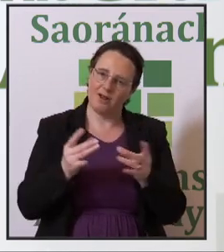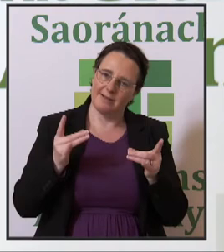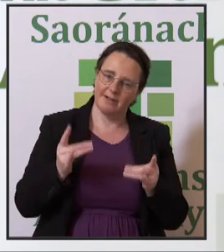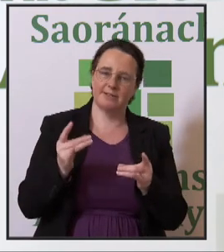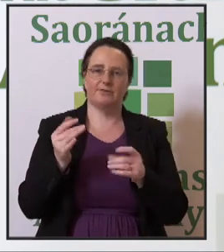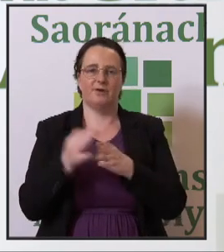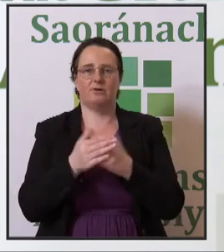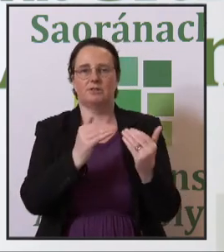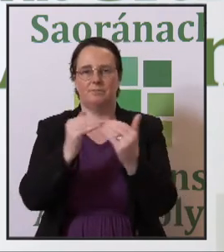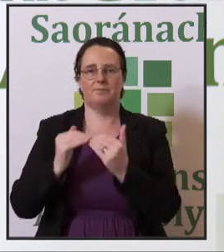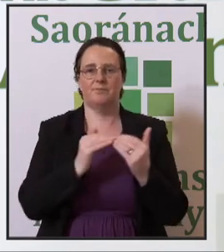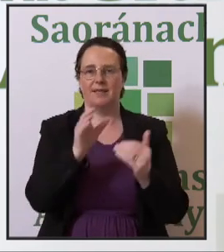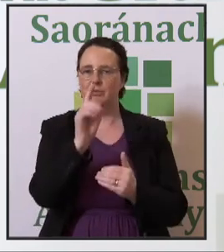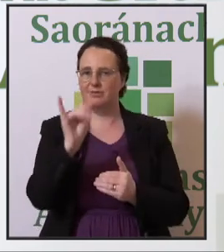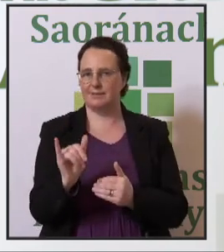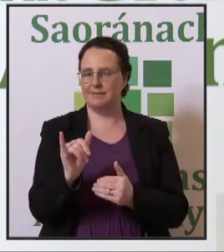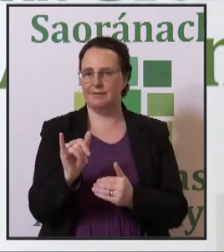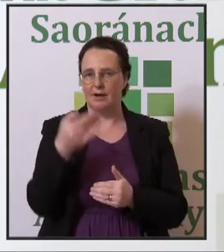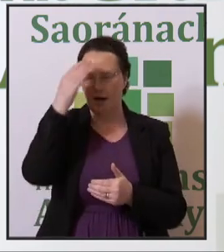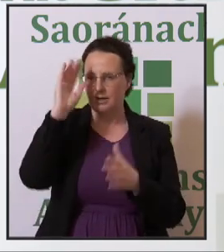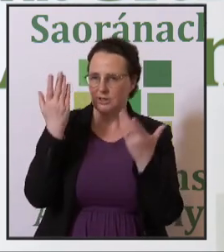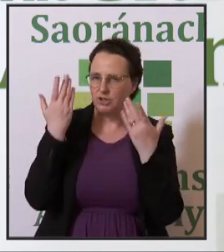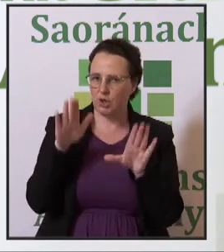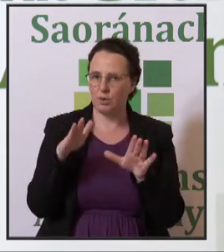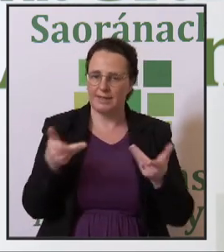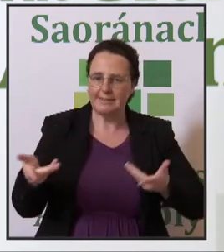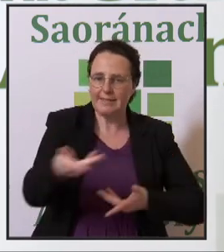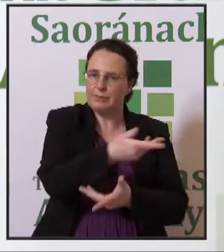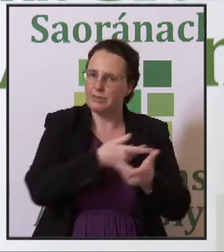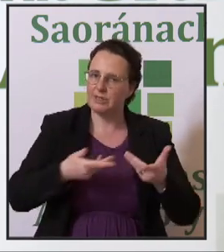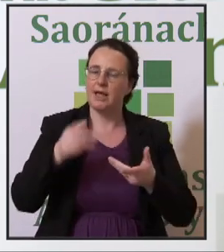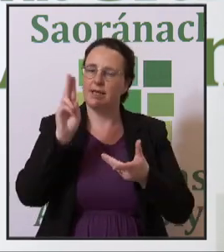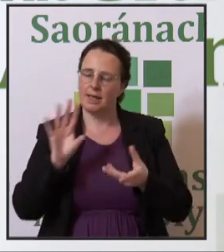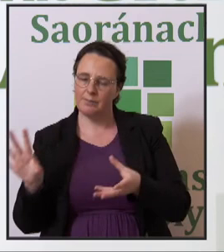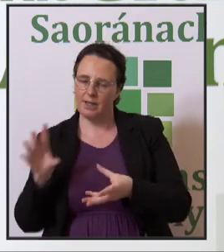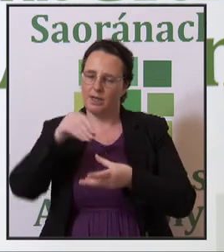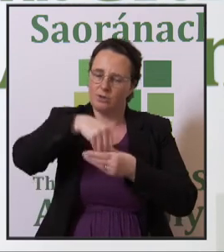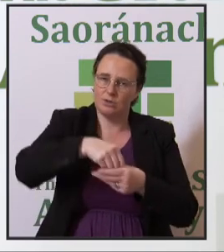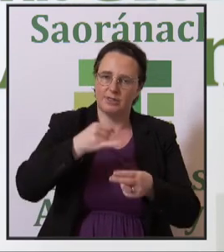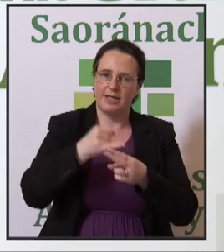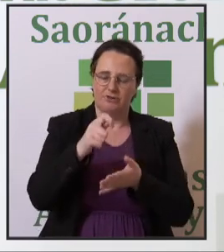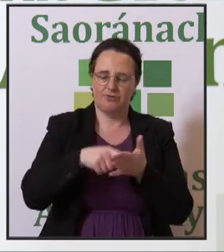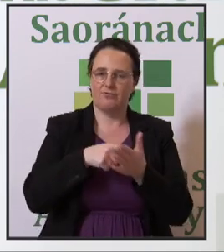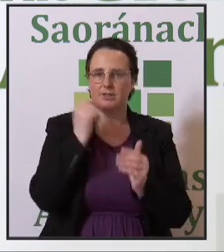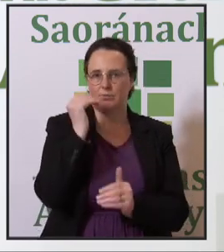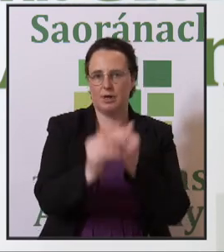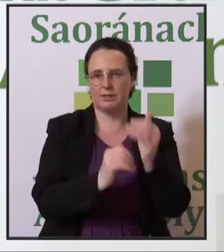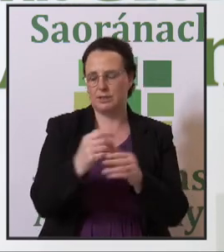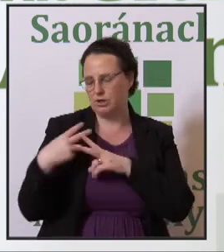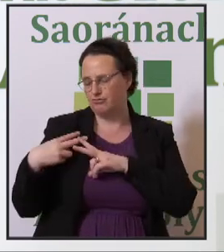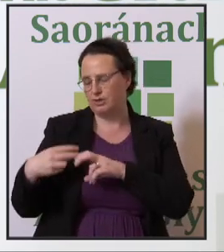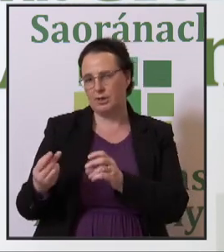democracy. Ireland has shown that deliberation can be included into the referendum process. Research